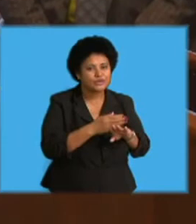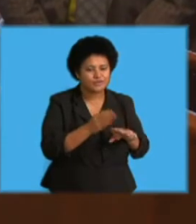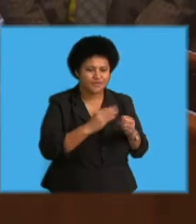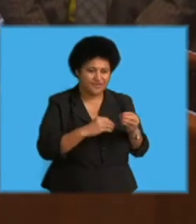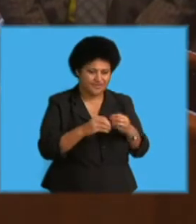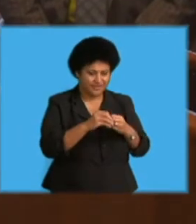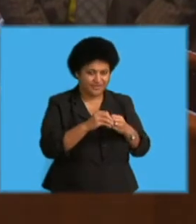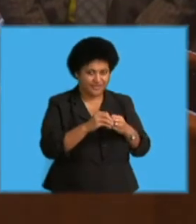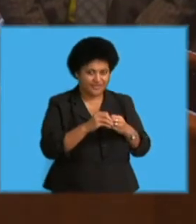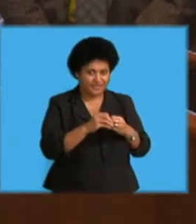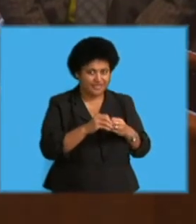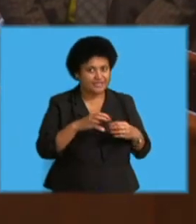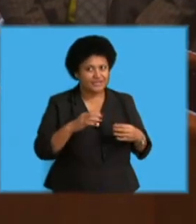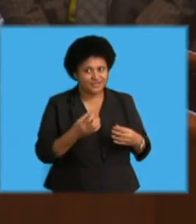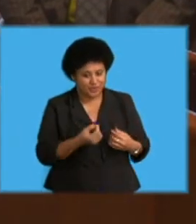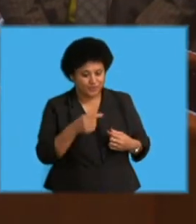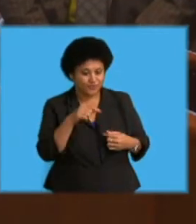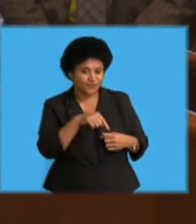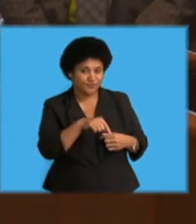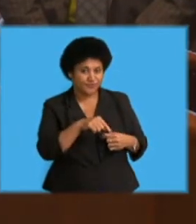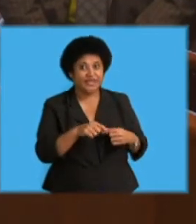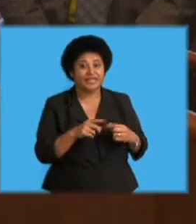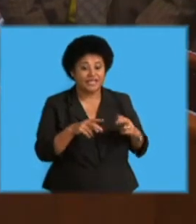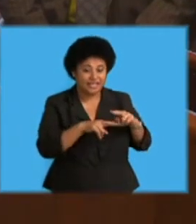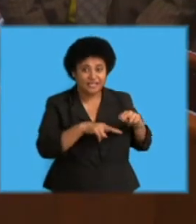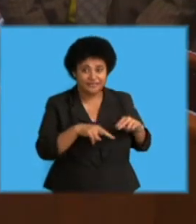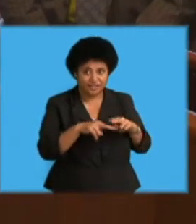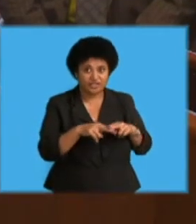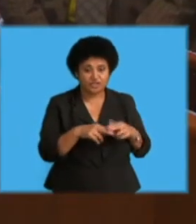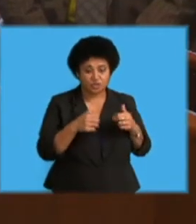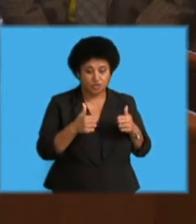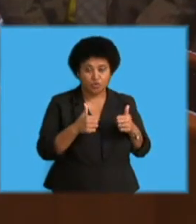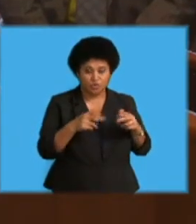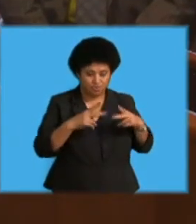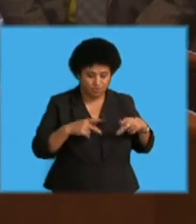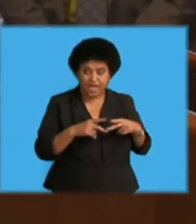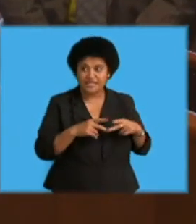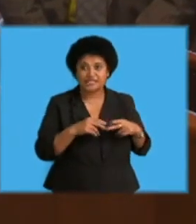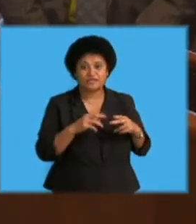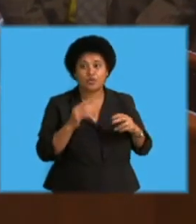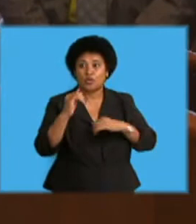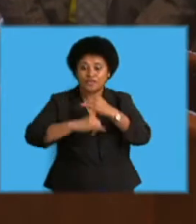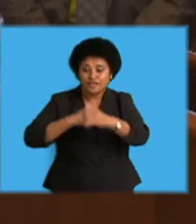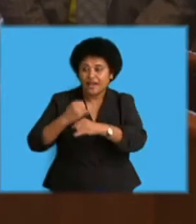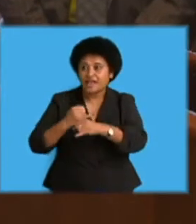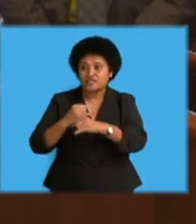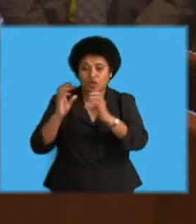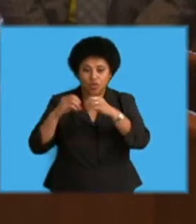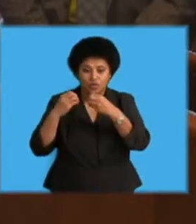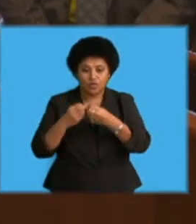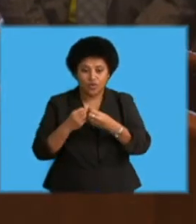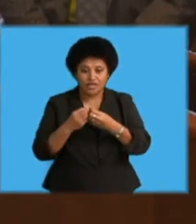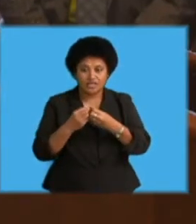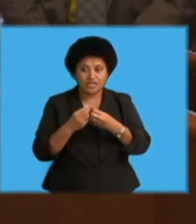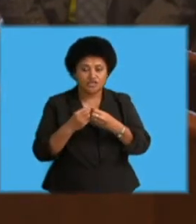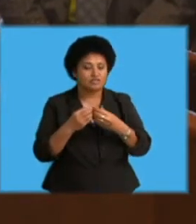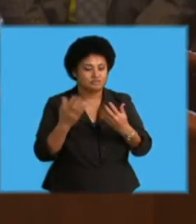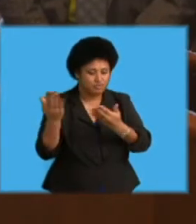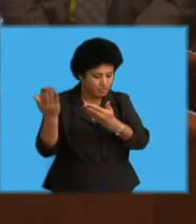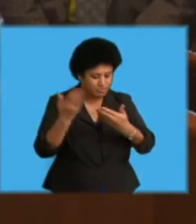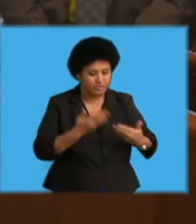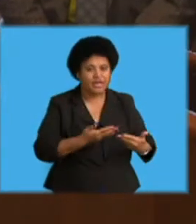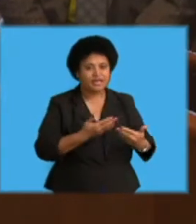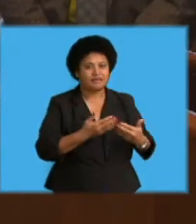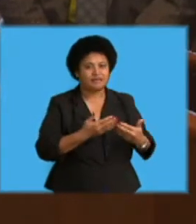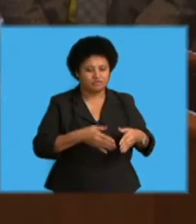as a premier destination for international organizations to become based in Fiji. Madam Speaker, regarding the debt